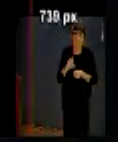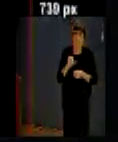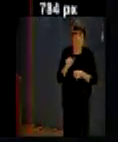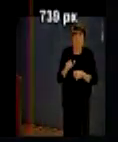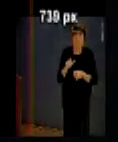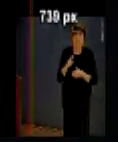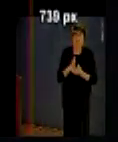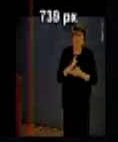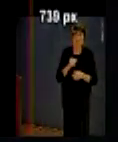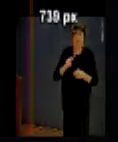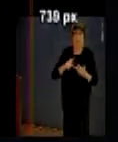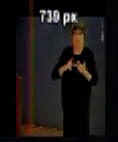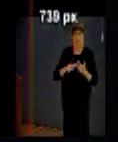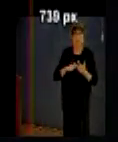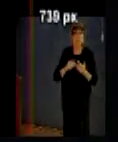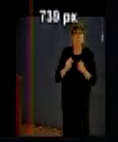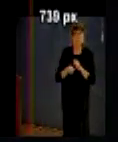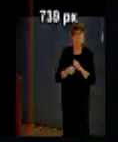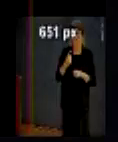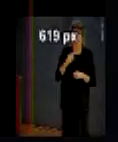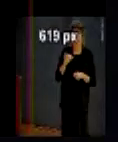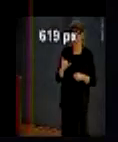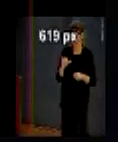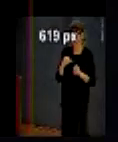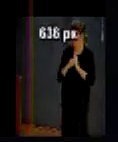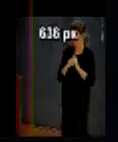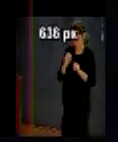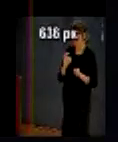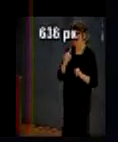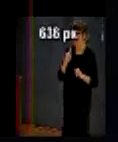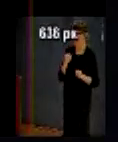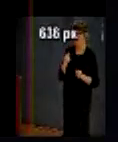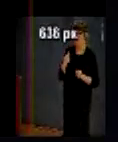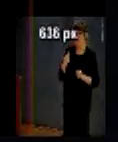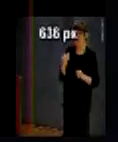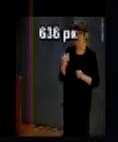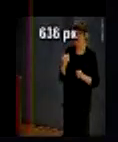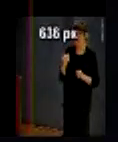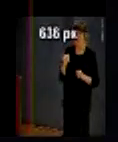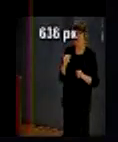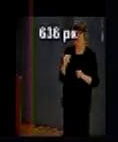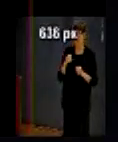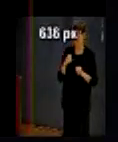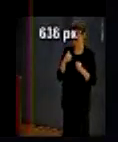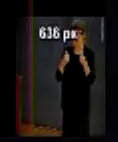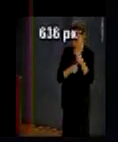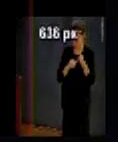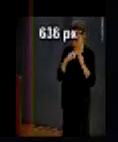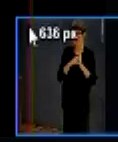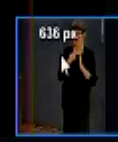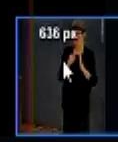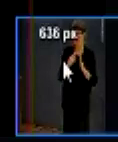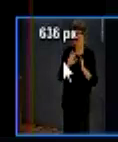thirdly, to amend the assisting liability section of the DACPA, under section